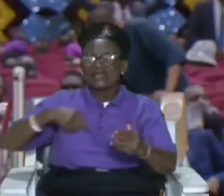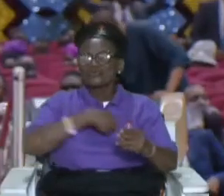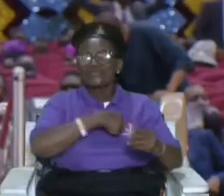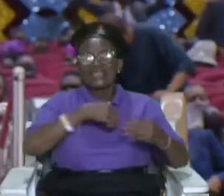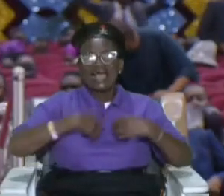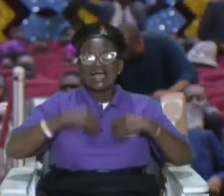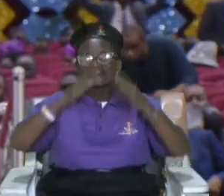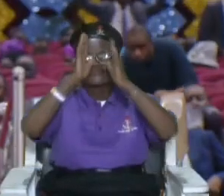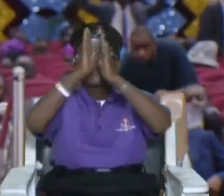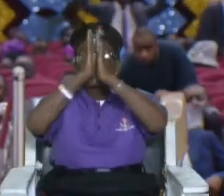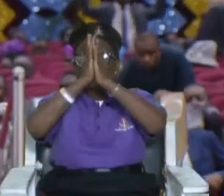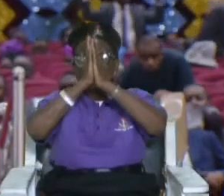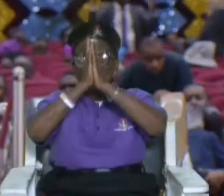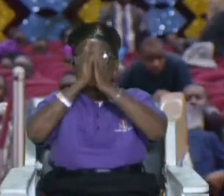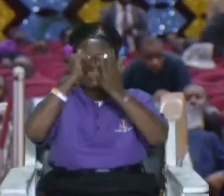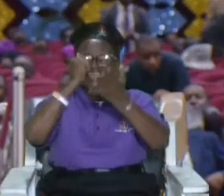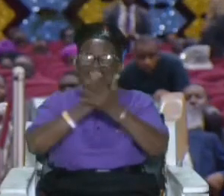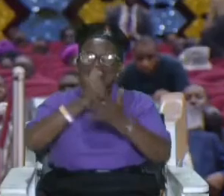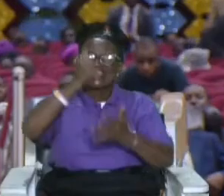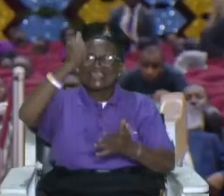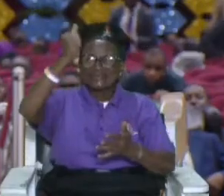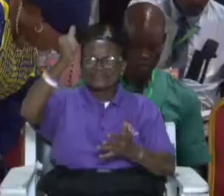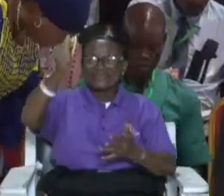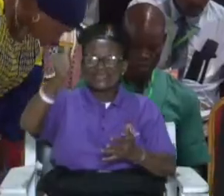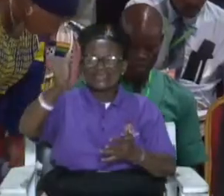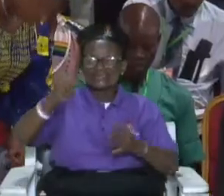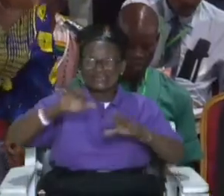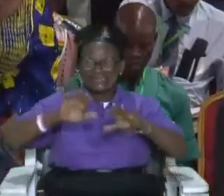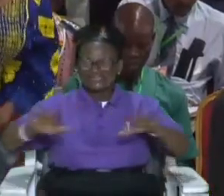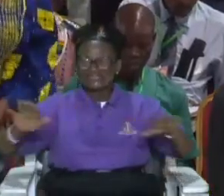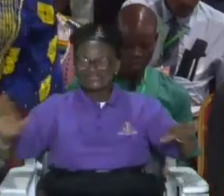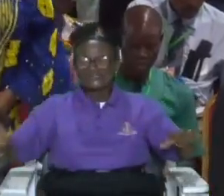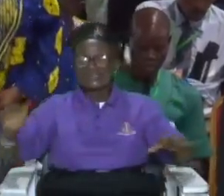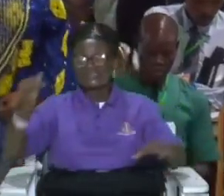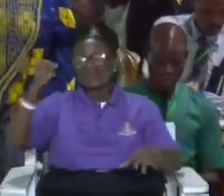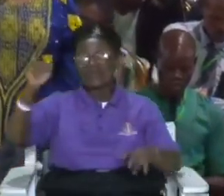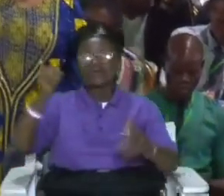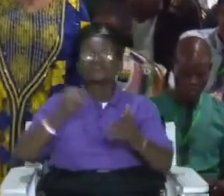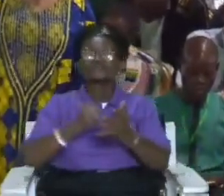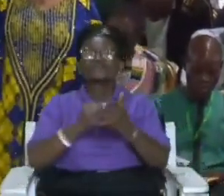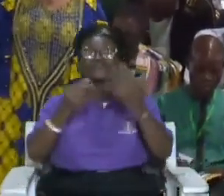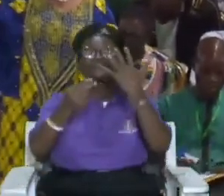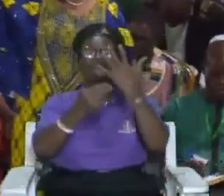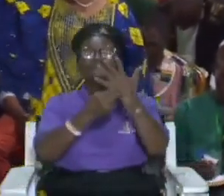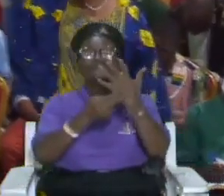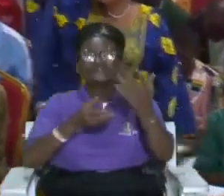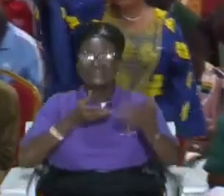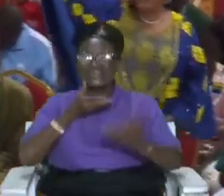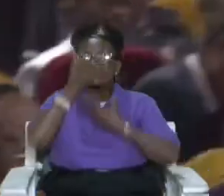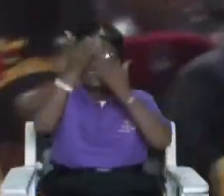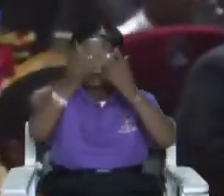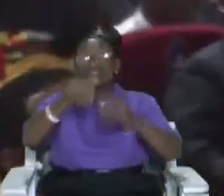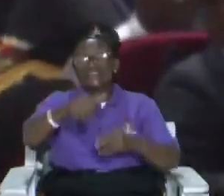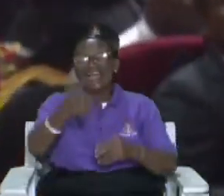Amen. Well, children of June, shout another hallelujah.